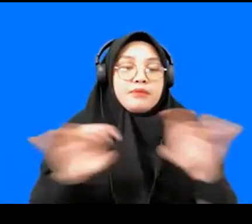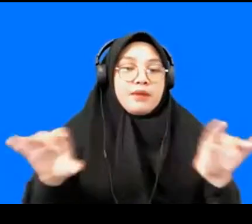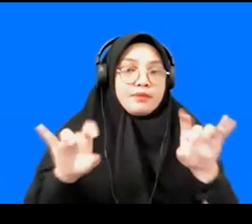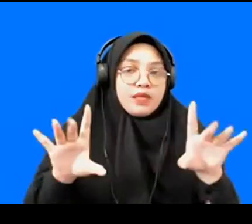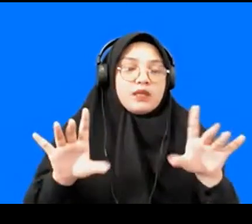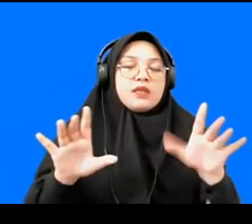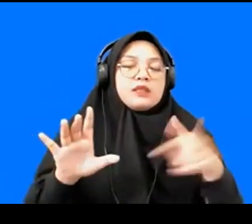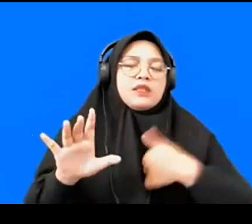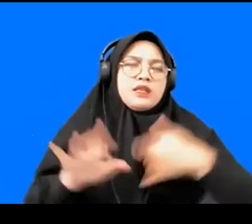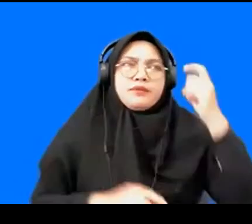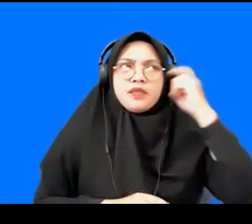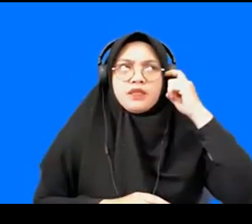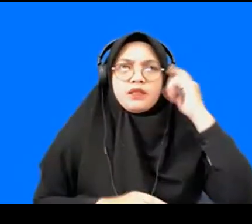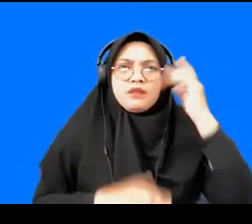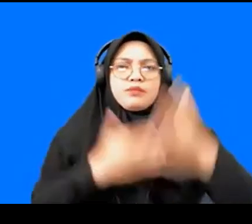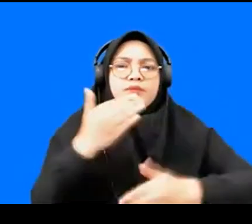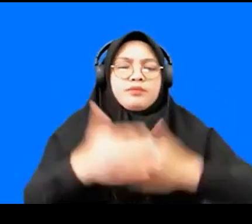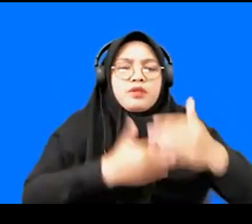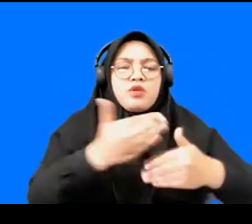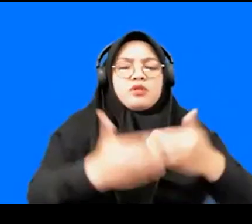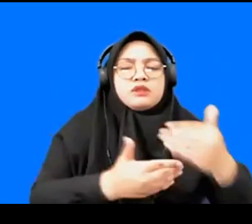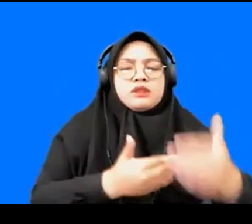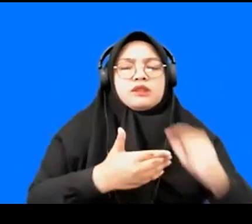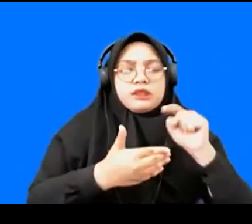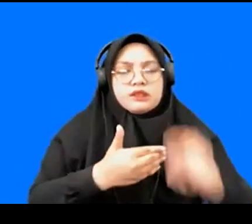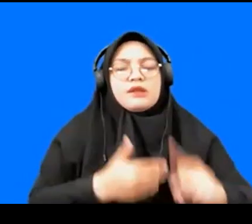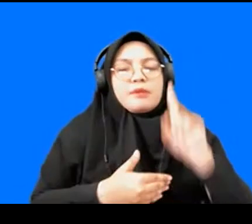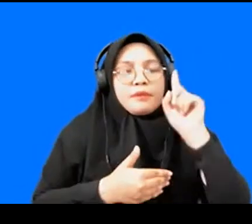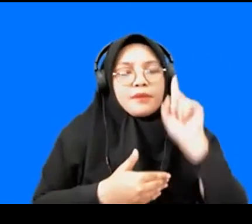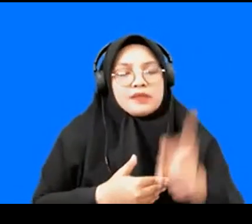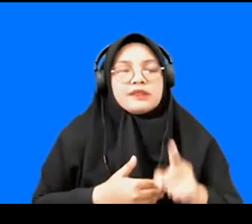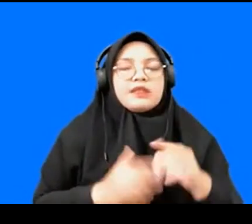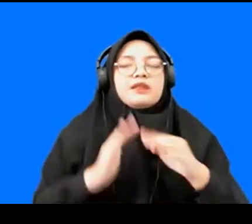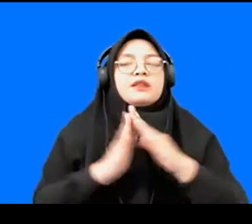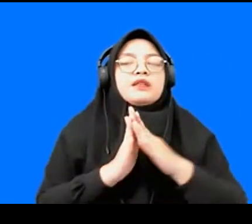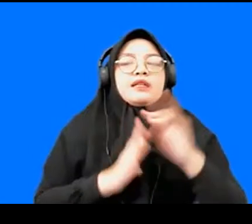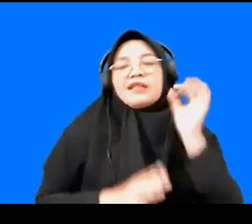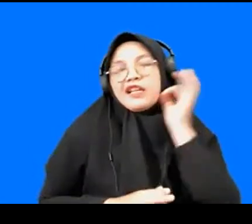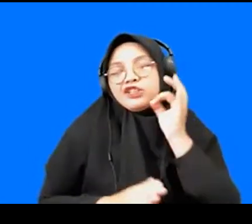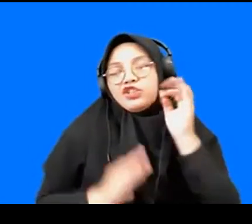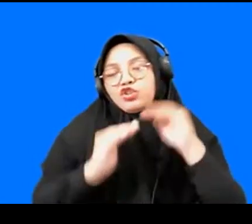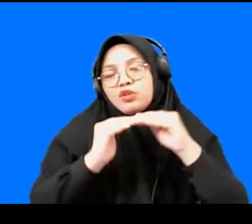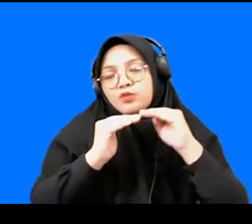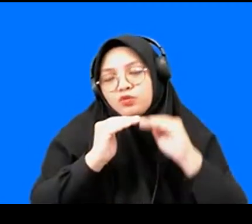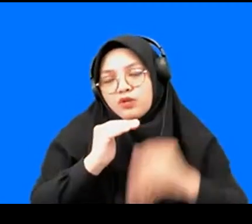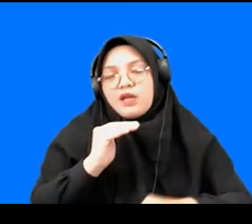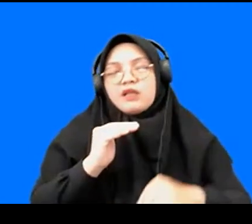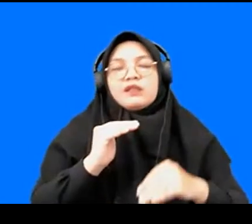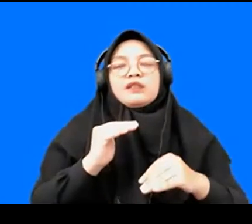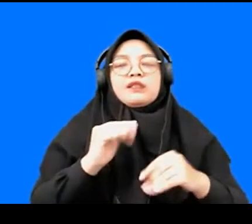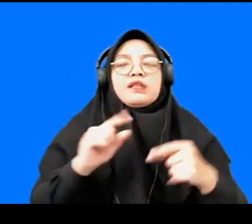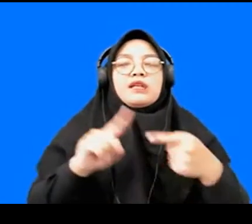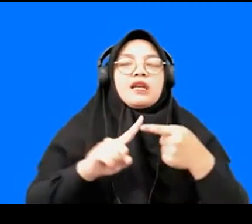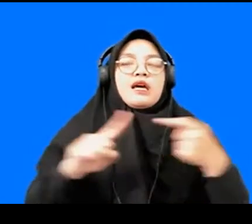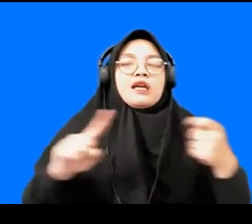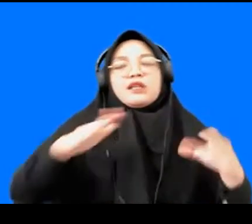this process will reduce the risk of the corruptions. That's all. Thank you. Mm-hmm.